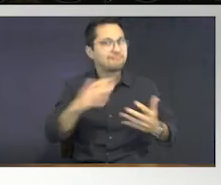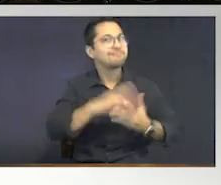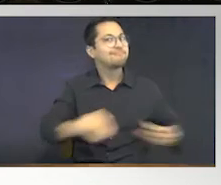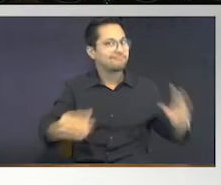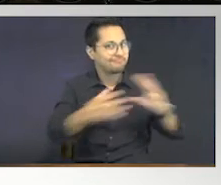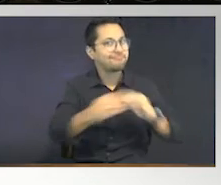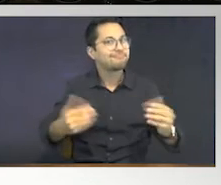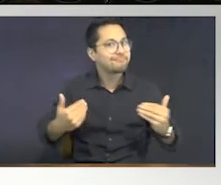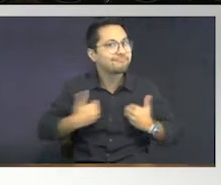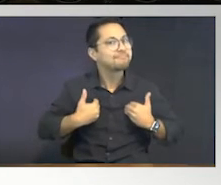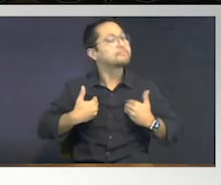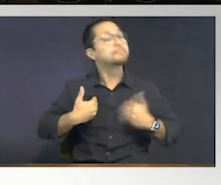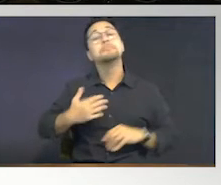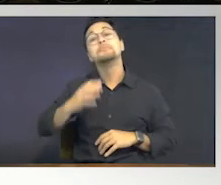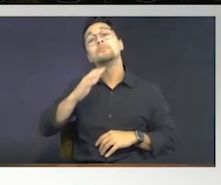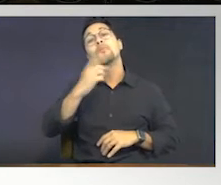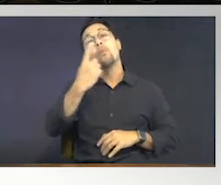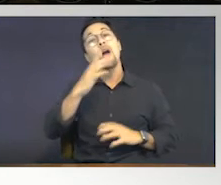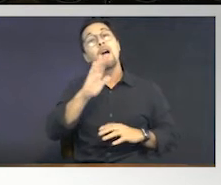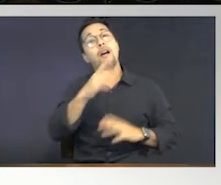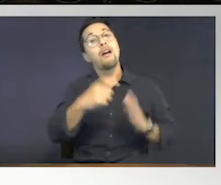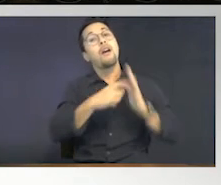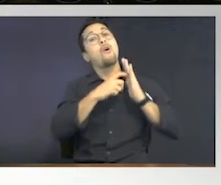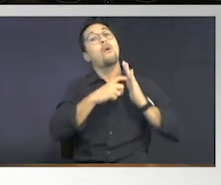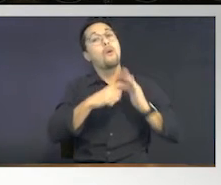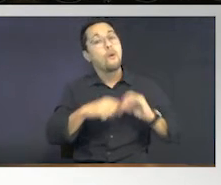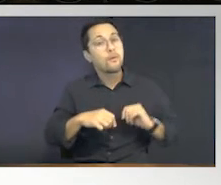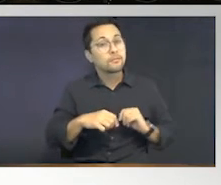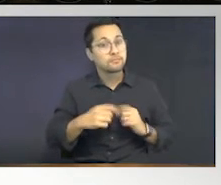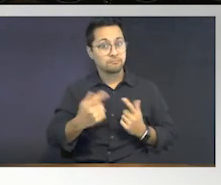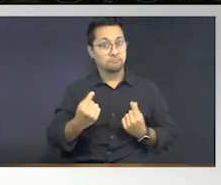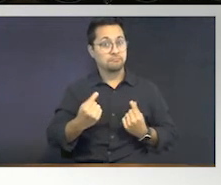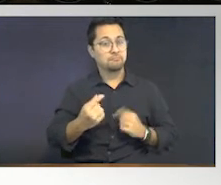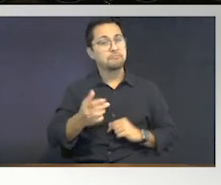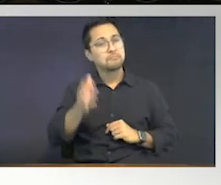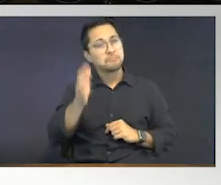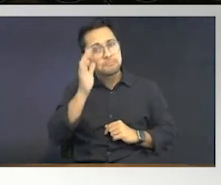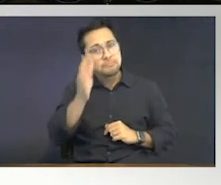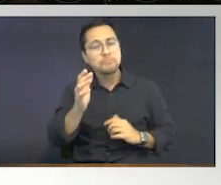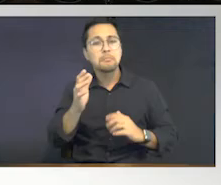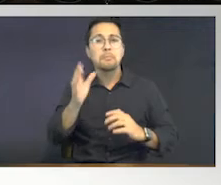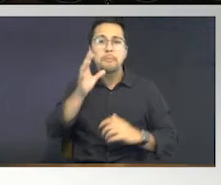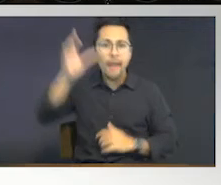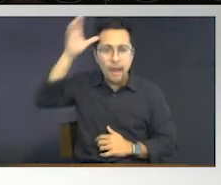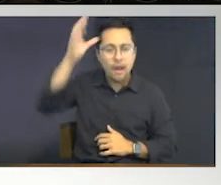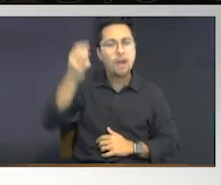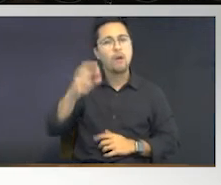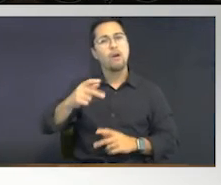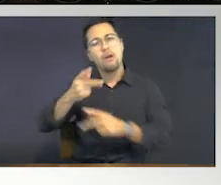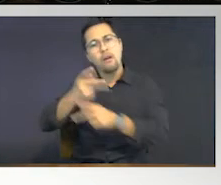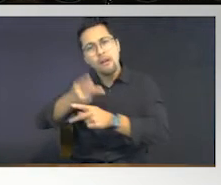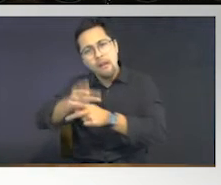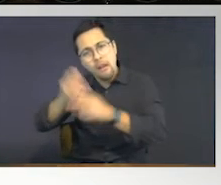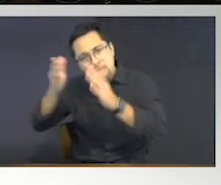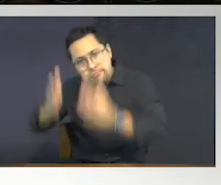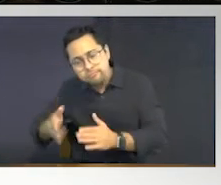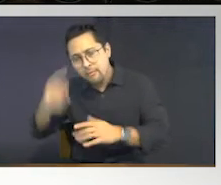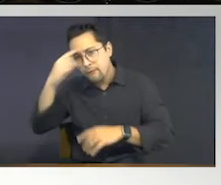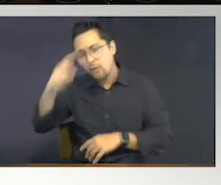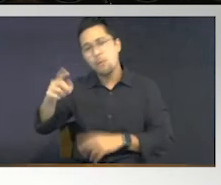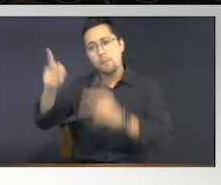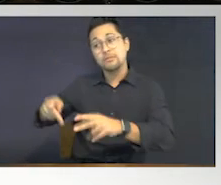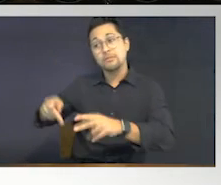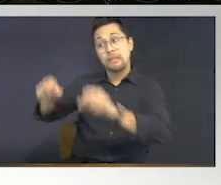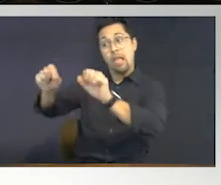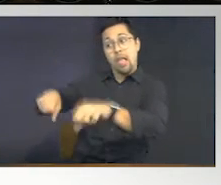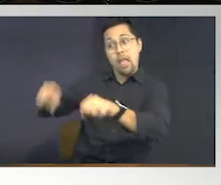job role, one of the requirements of our job, is to be the parent or a caregiver of someone that was eligible for services